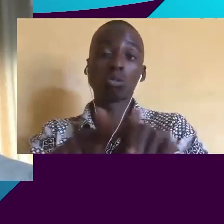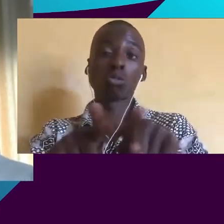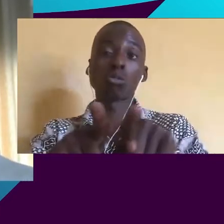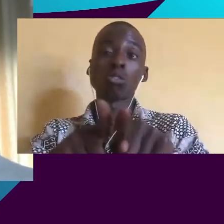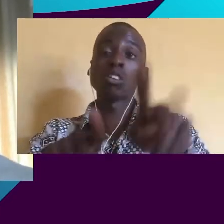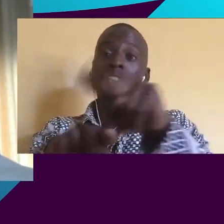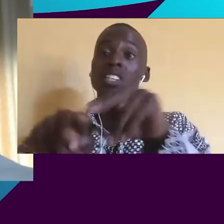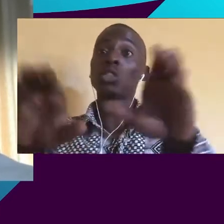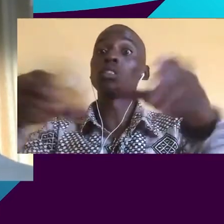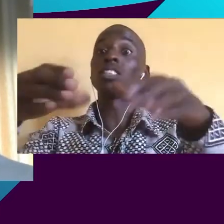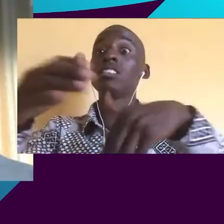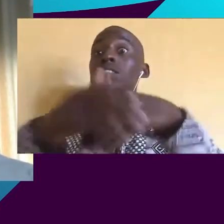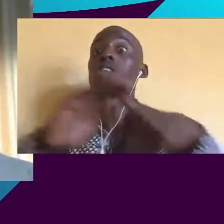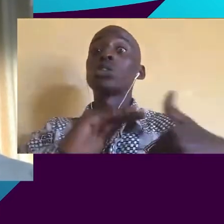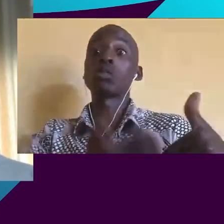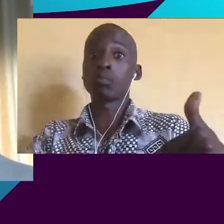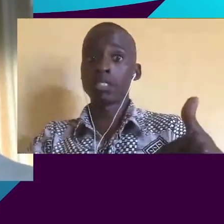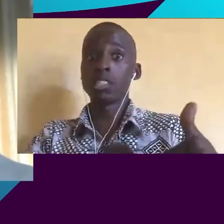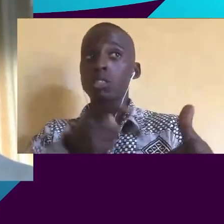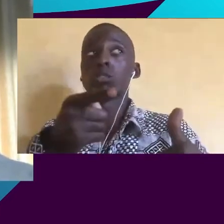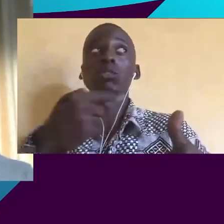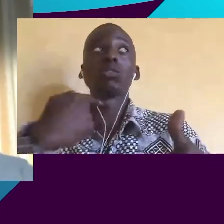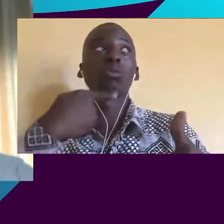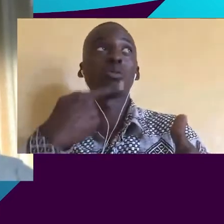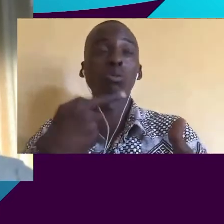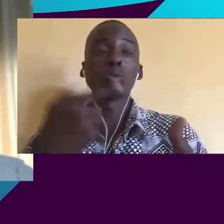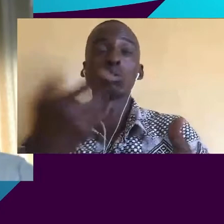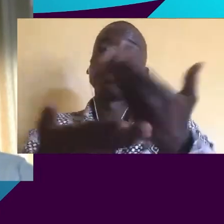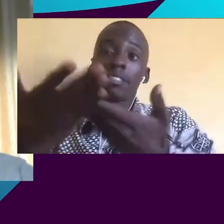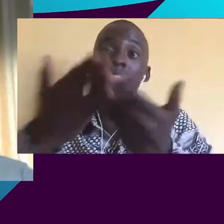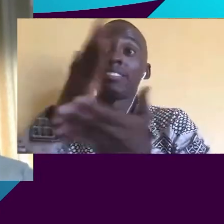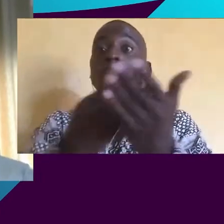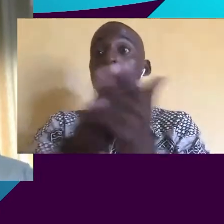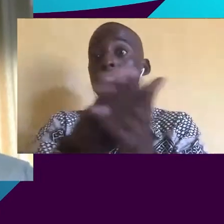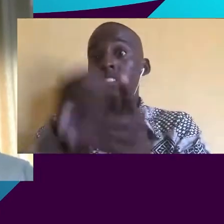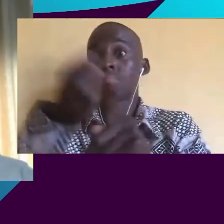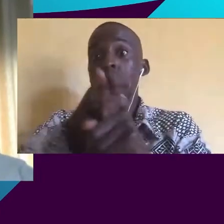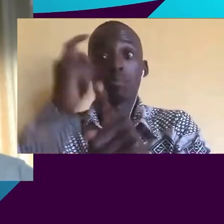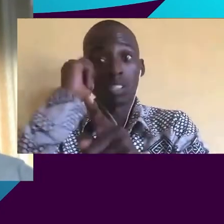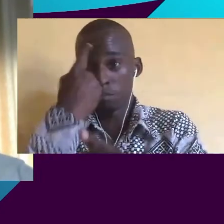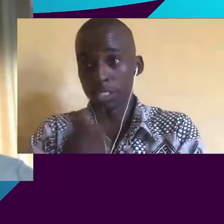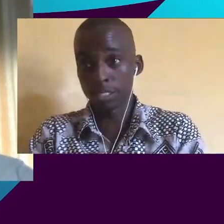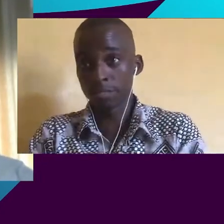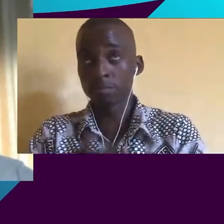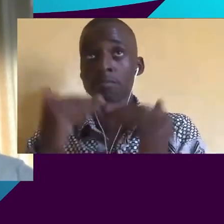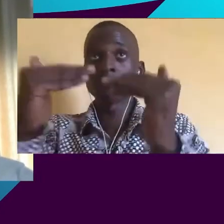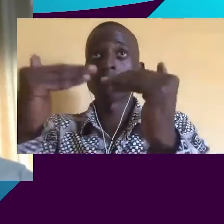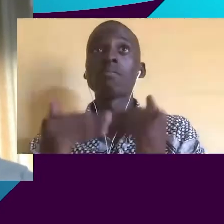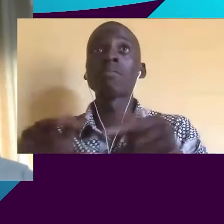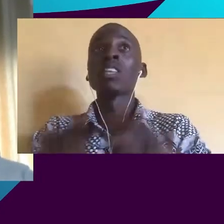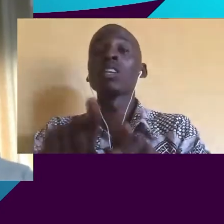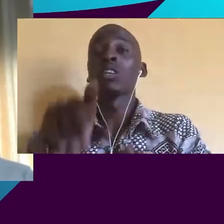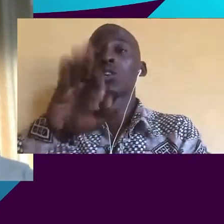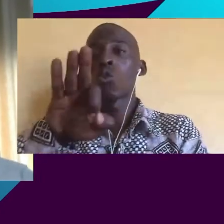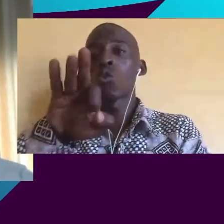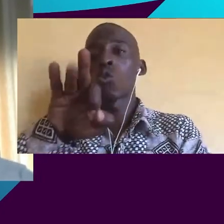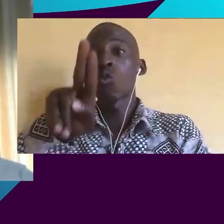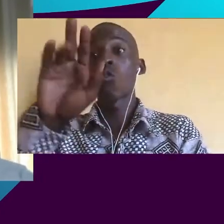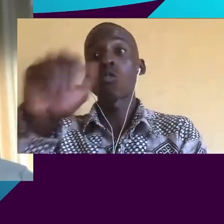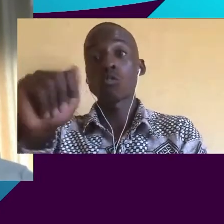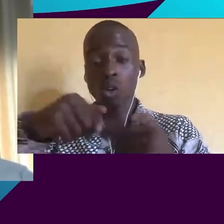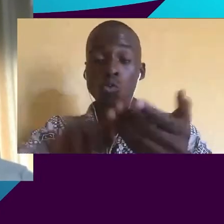women, those who get some money from the government. Then FUFA, we use our funds,